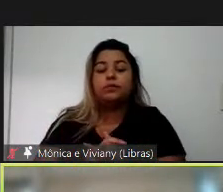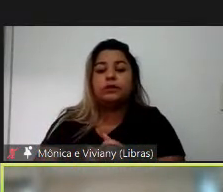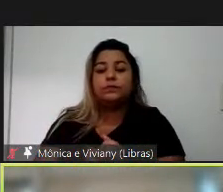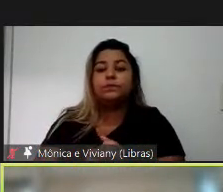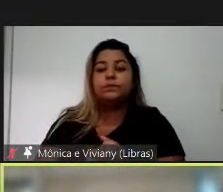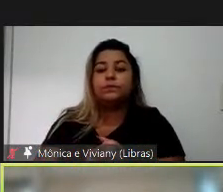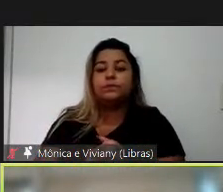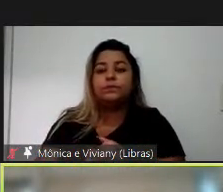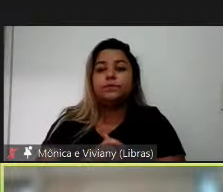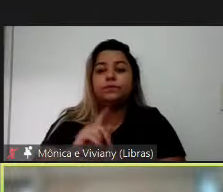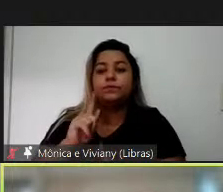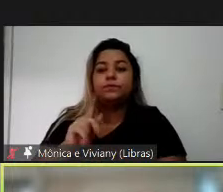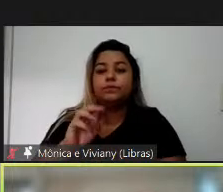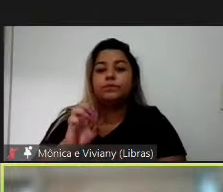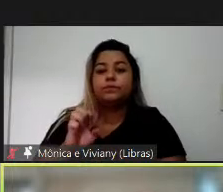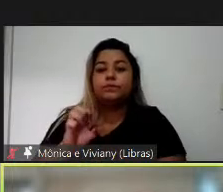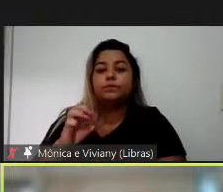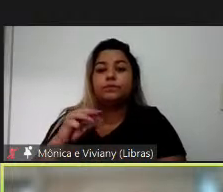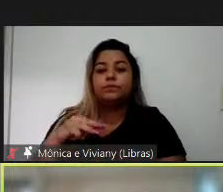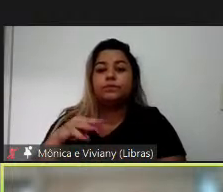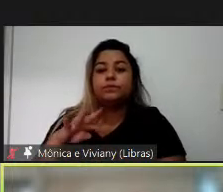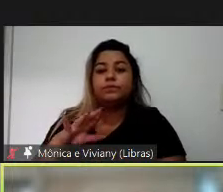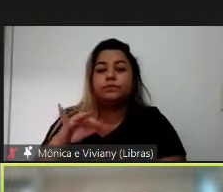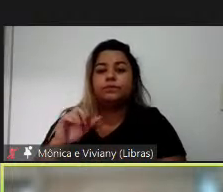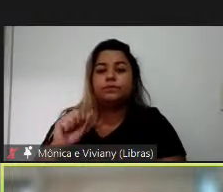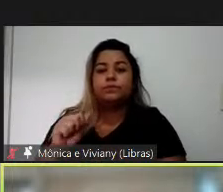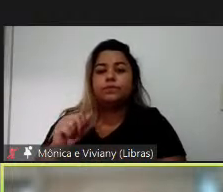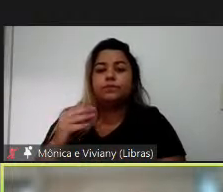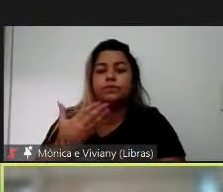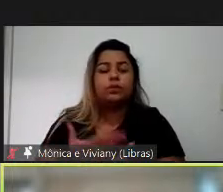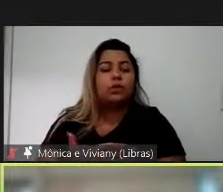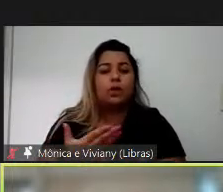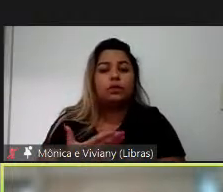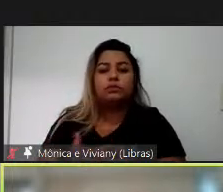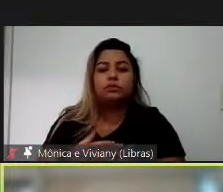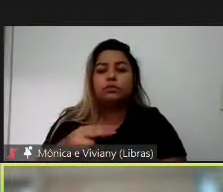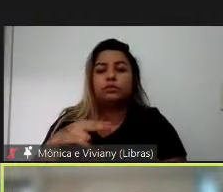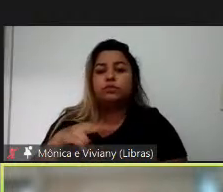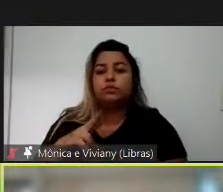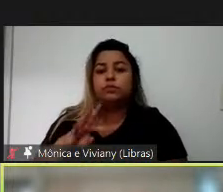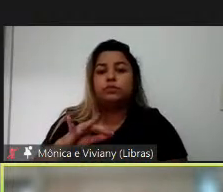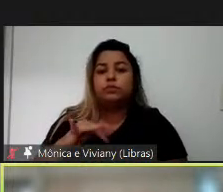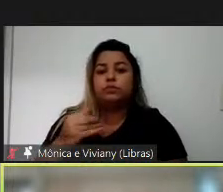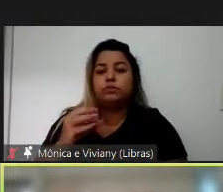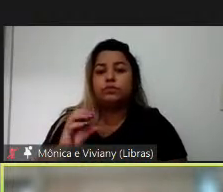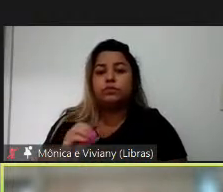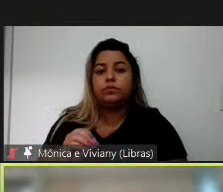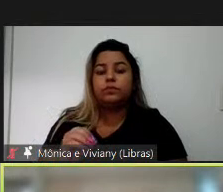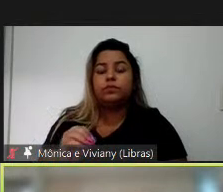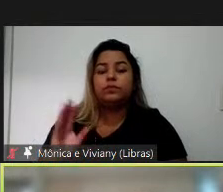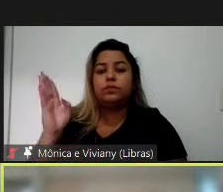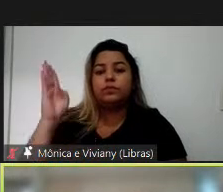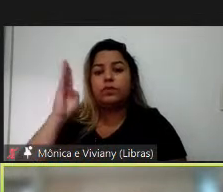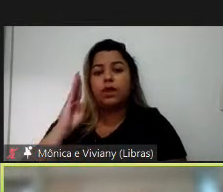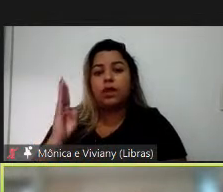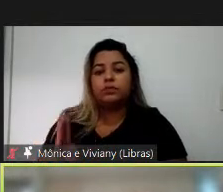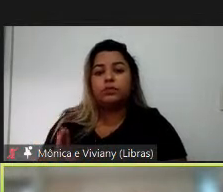have many informatics that consolidates the studies about nutrition and primary